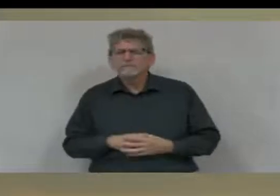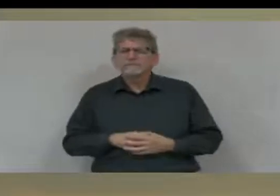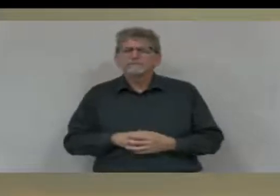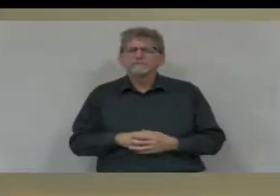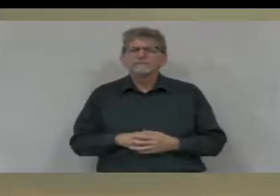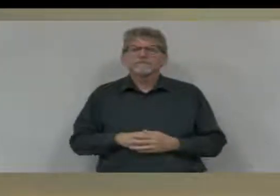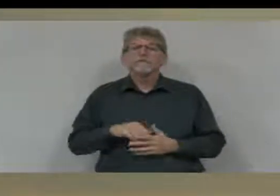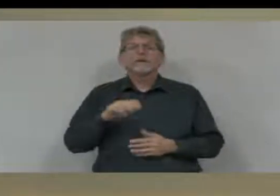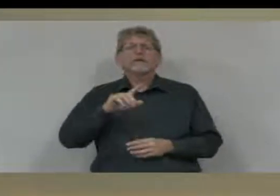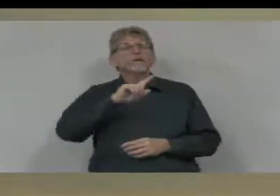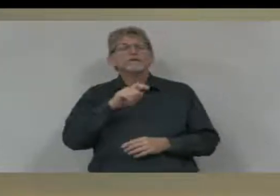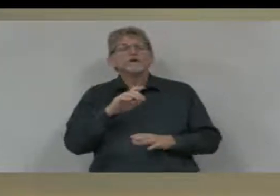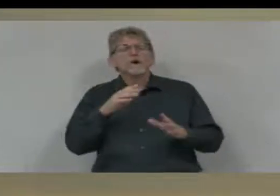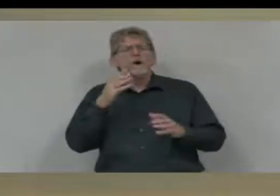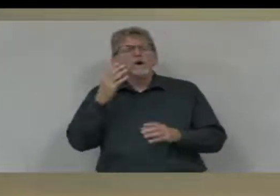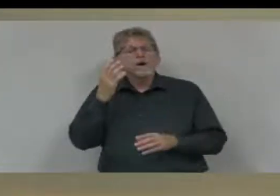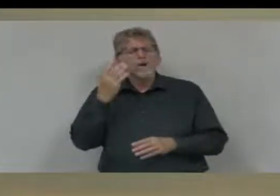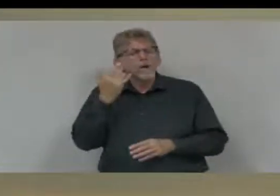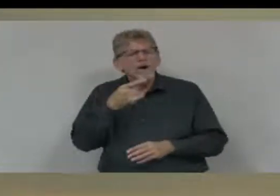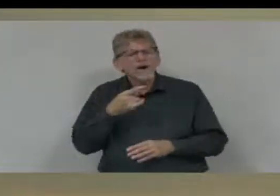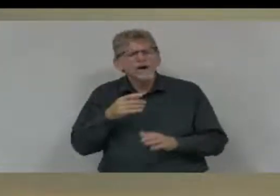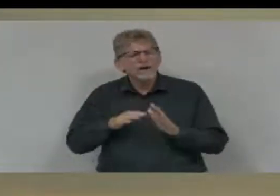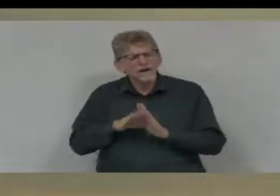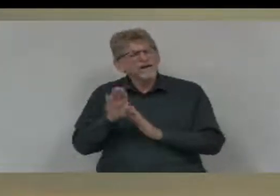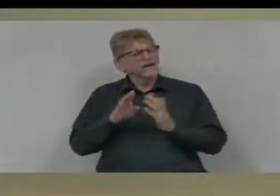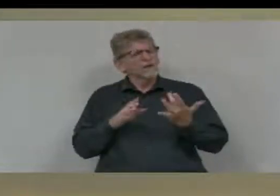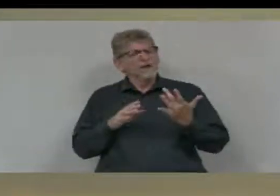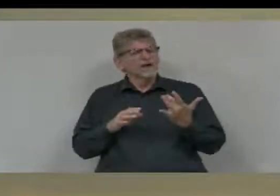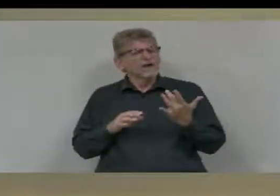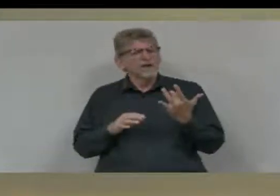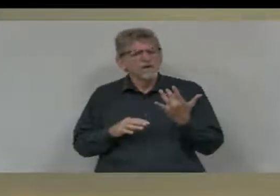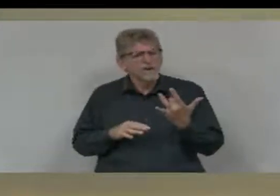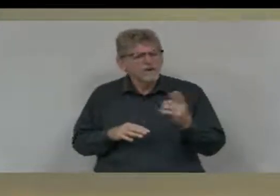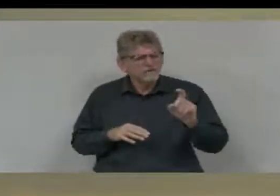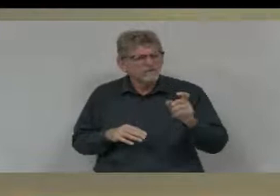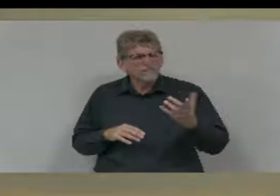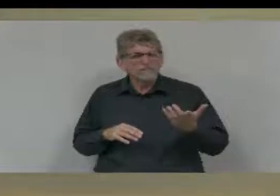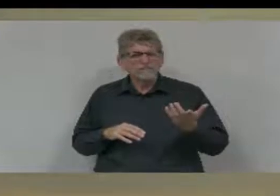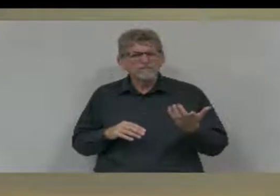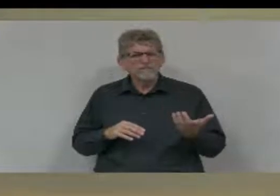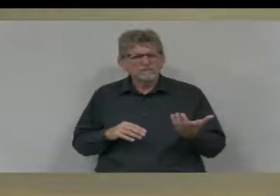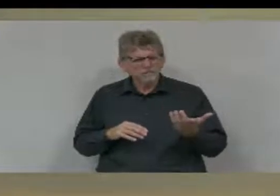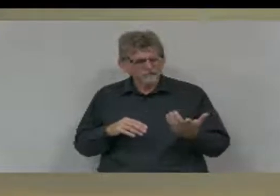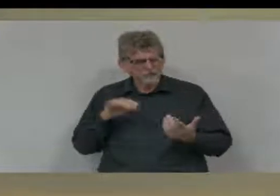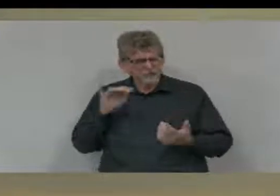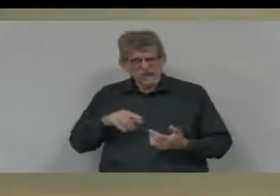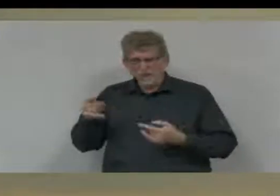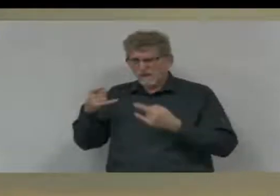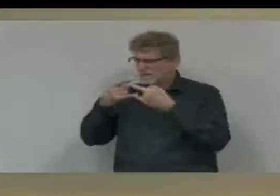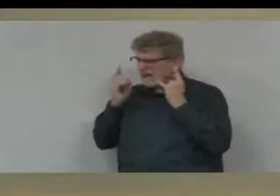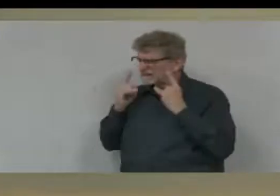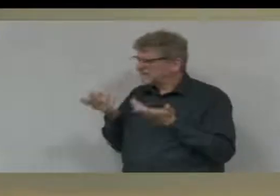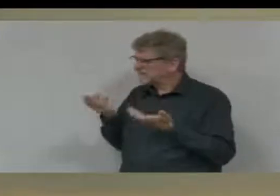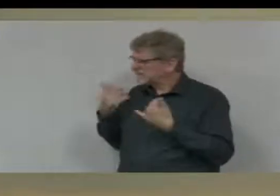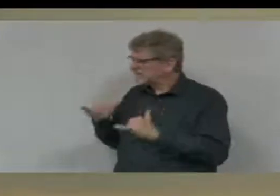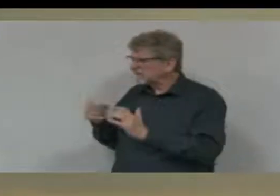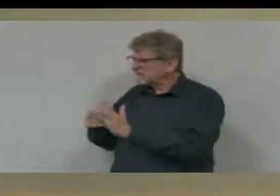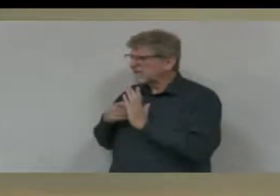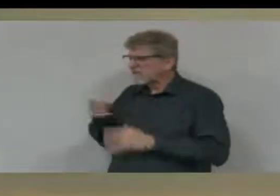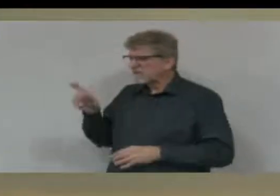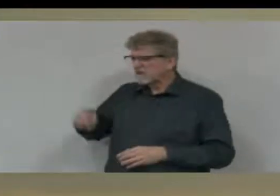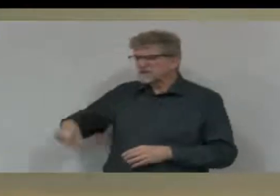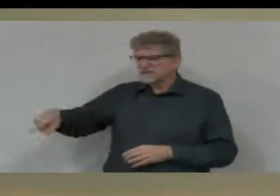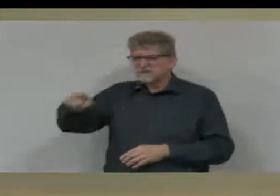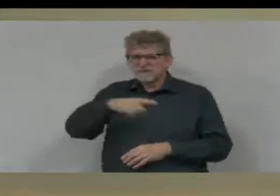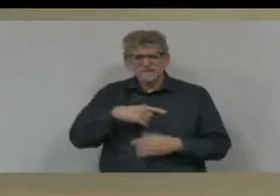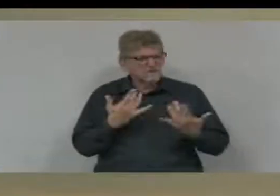numbers increasing? And those numbers, I think, would be from a time when mask mandate was still in place. And so what does that tell us about a mask mandate